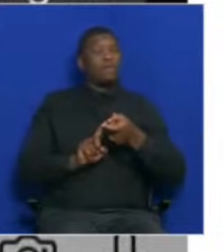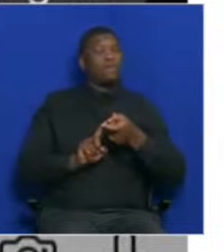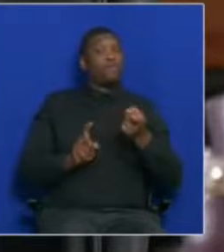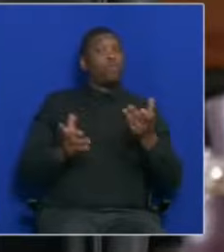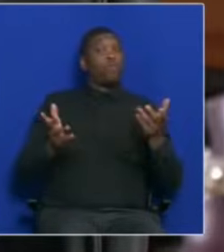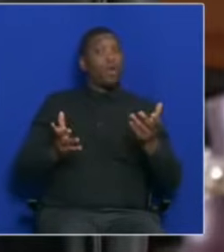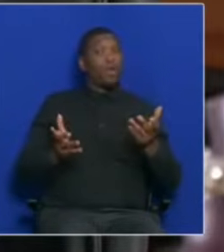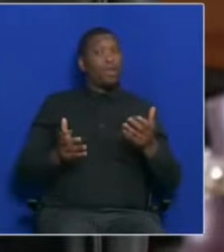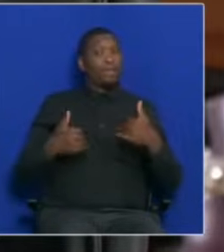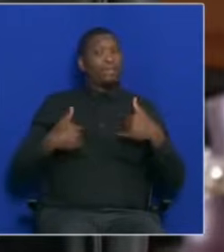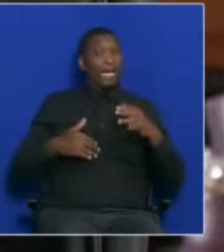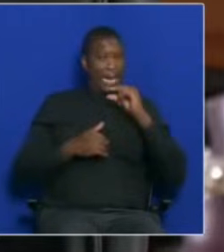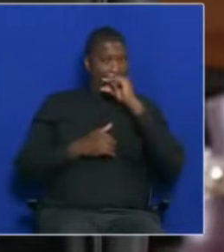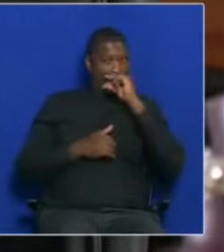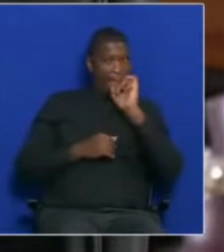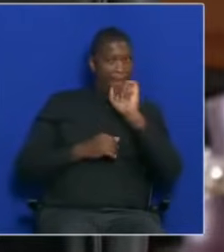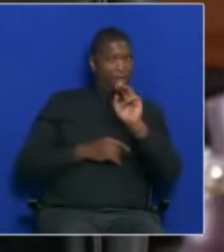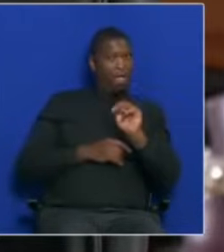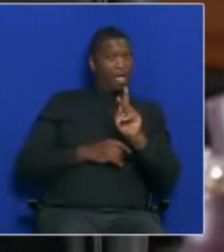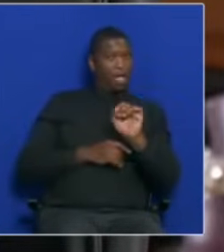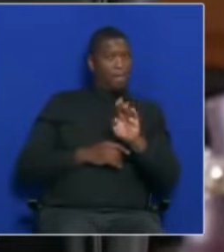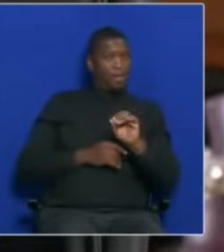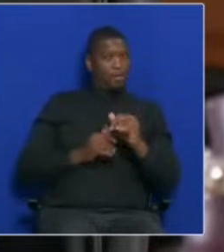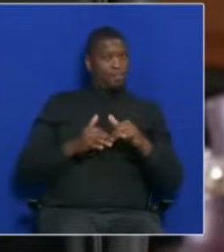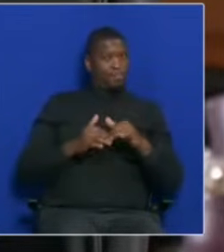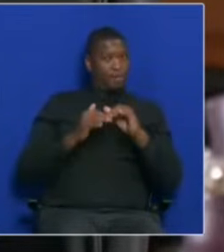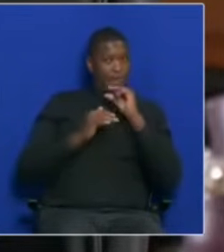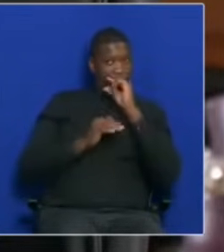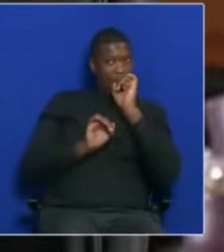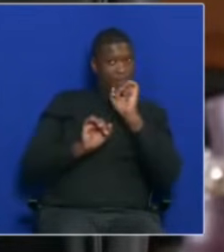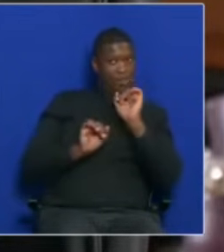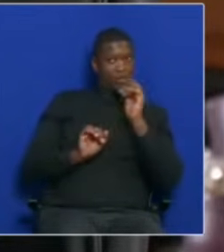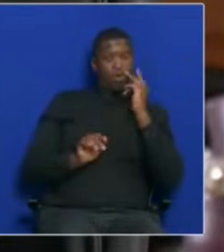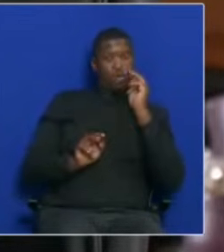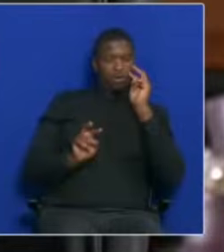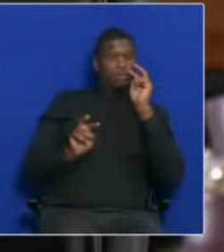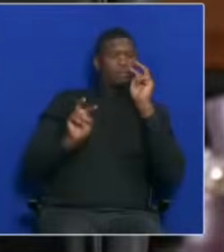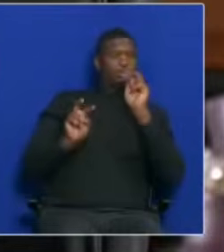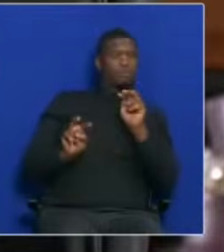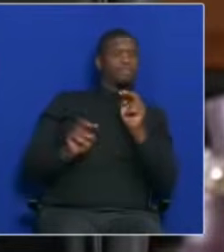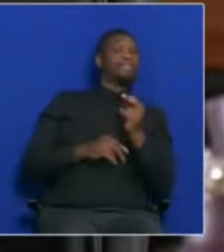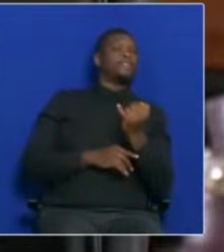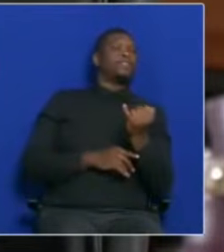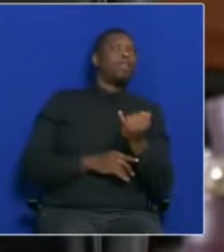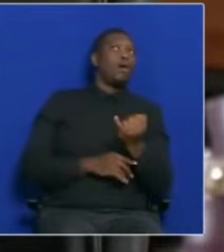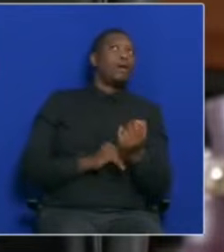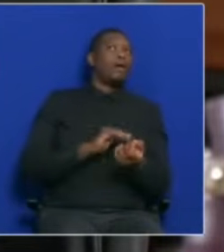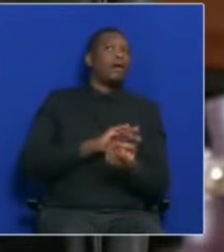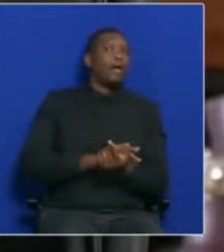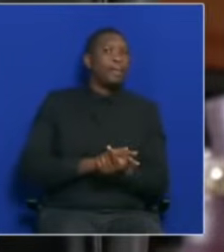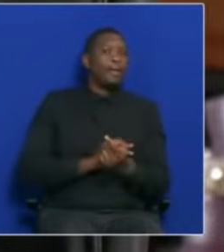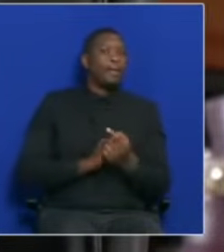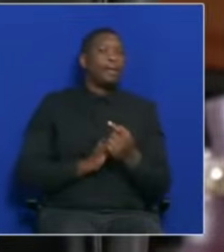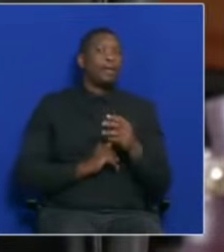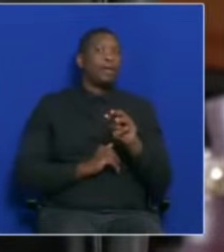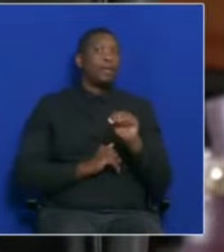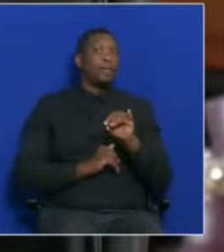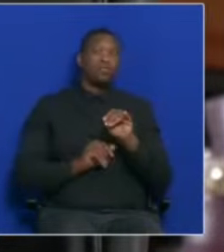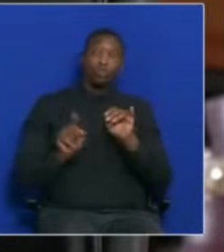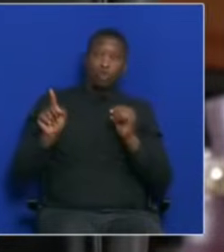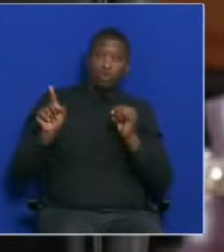in that meeting, what it seems like happened is that Ms. Johnson referred to Mr.